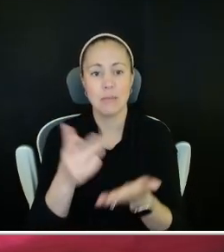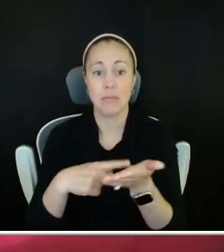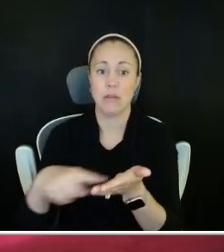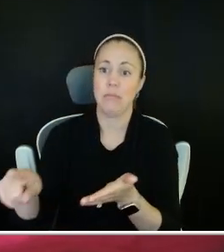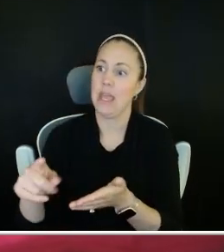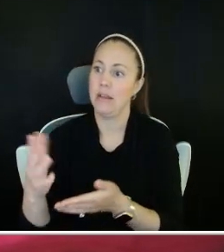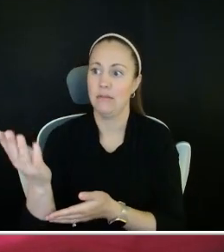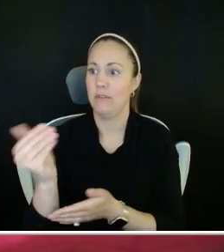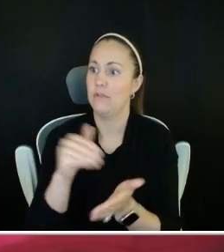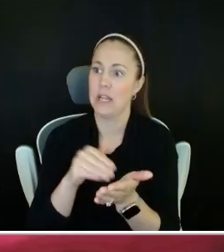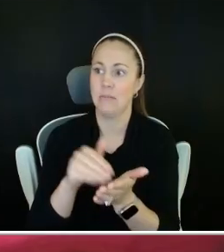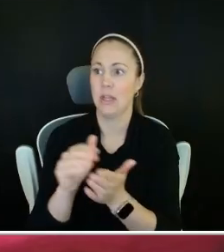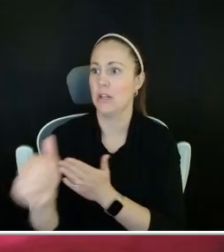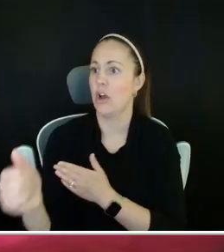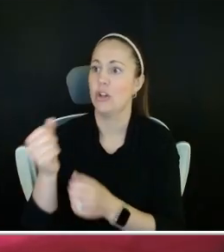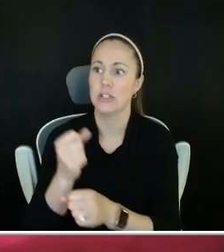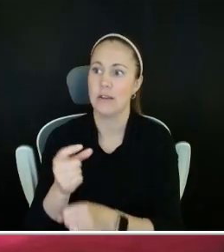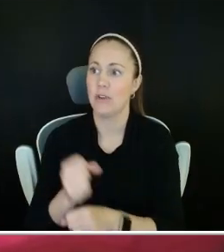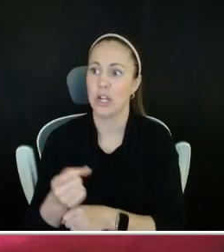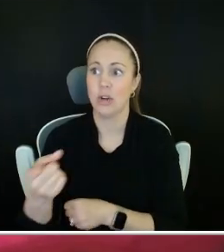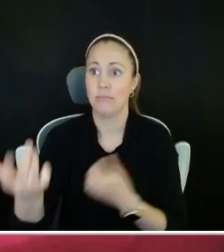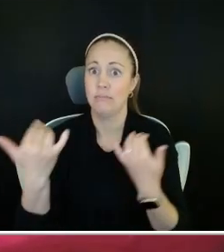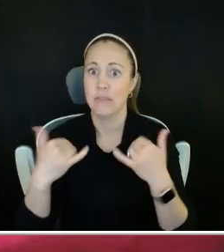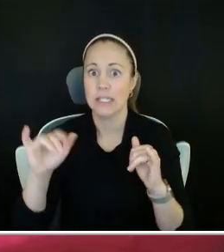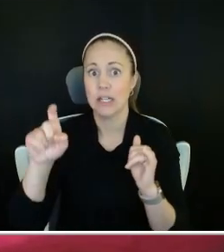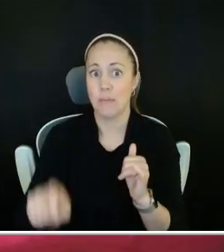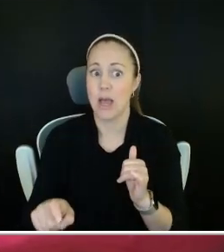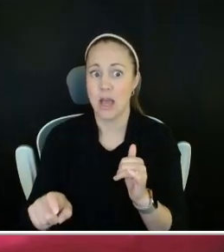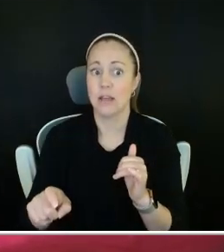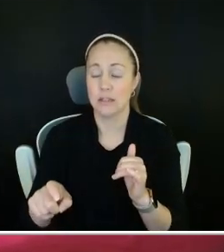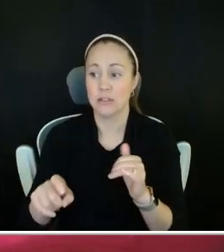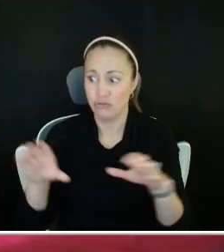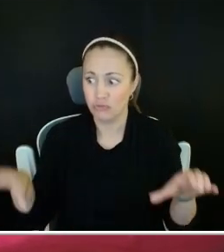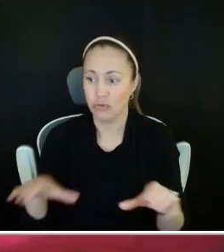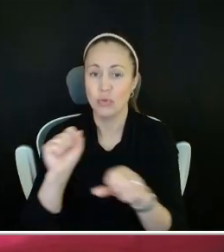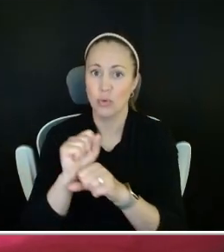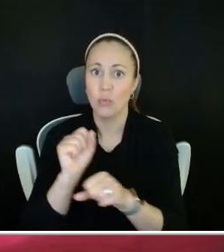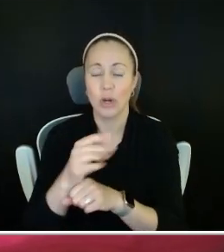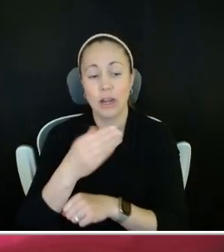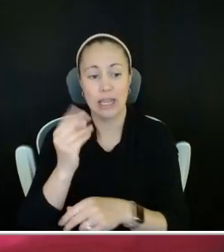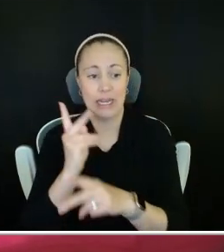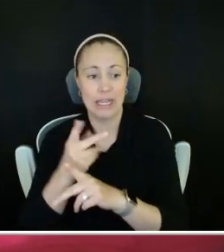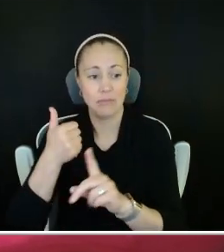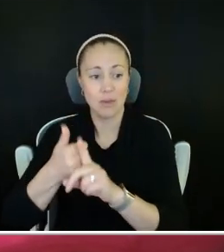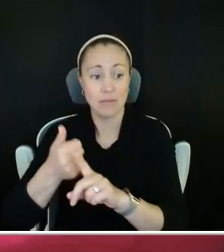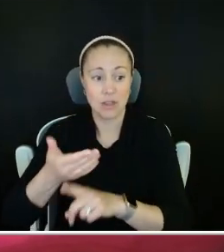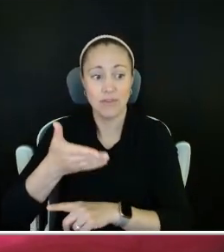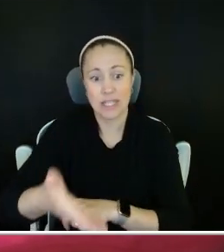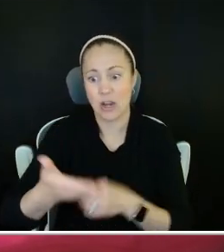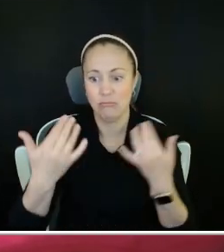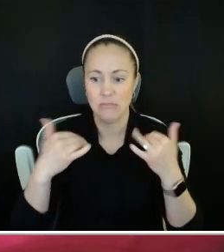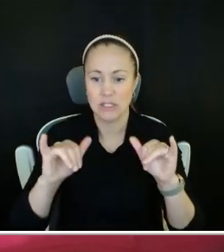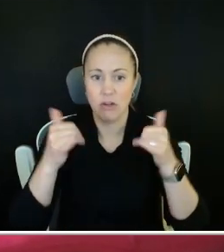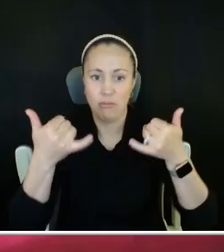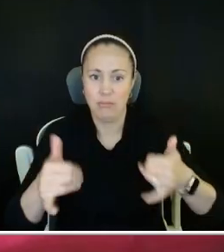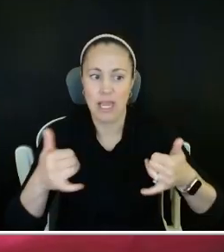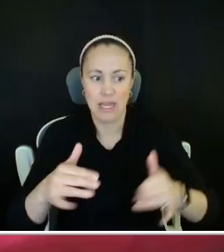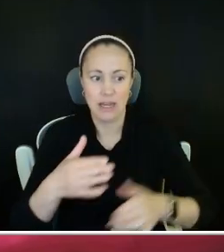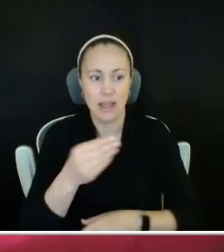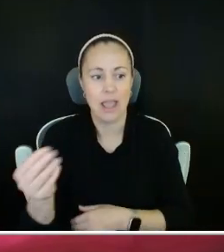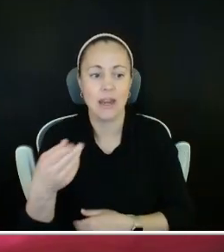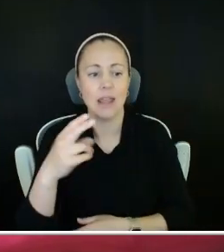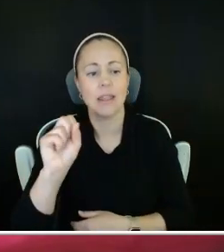a year, they still got to own it. They still have to do the work to keep themselves on the field. At the high school